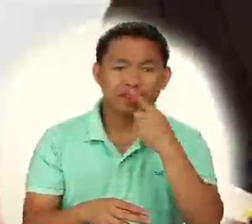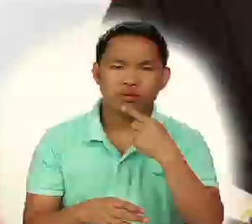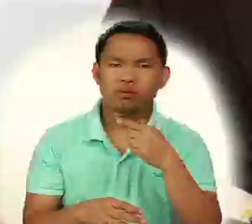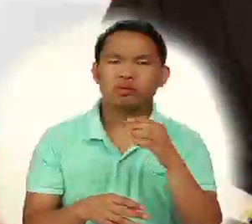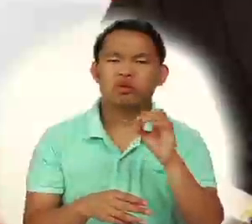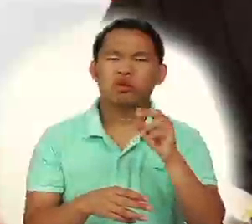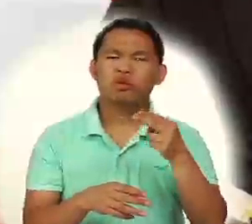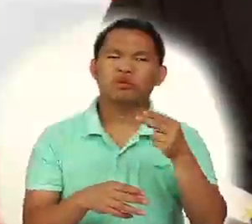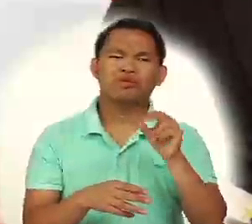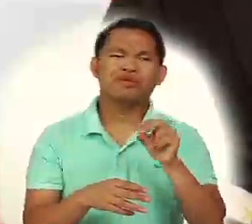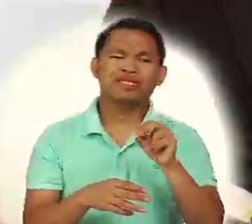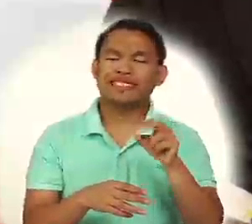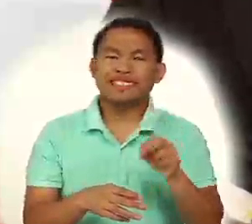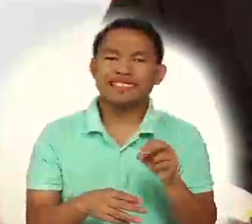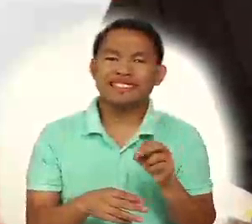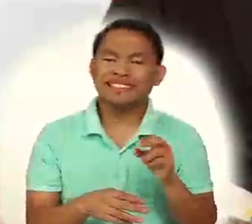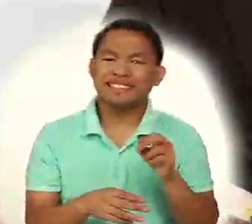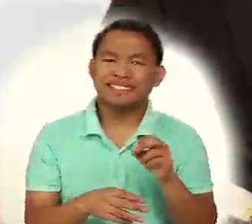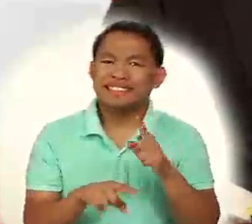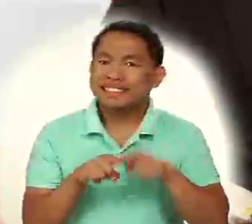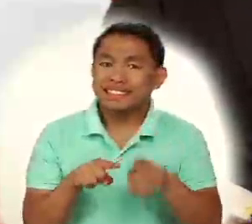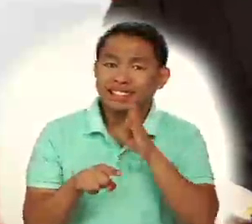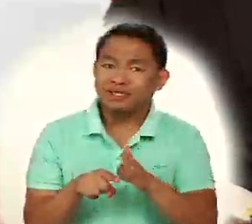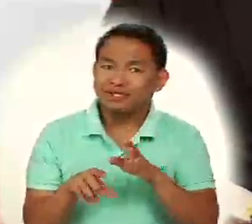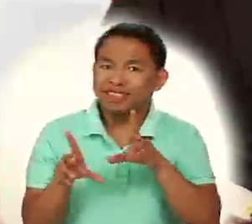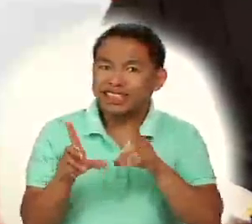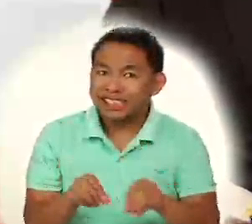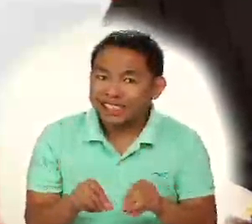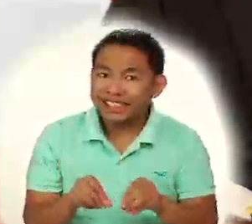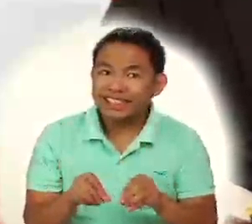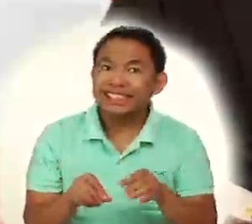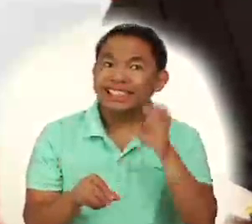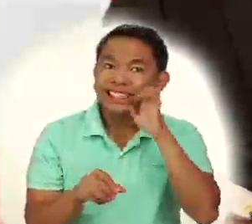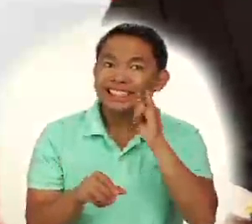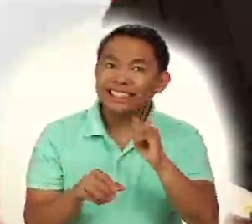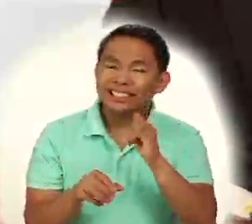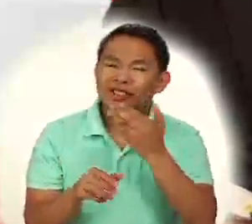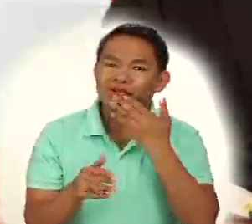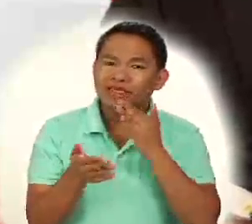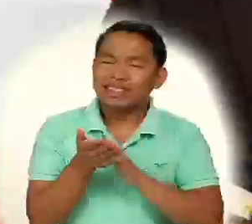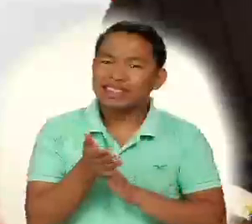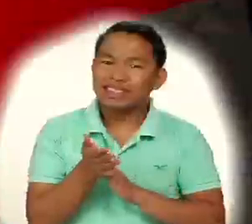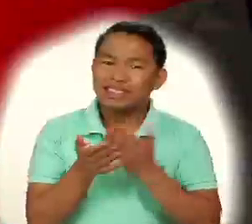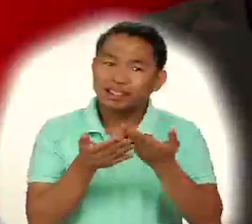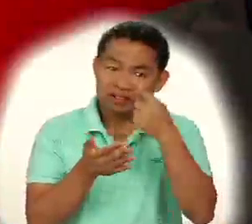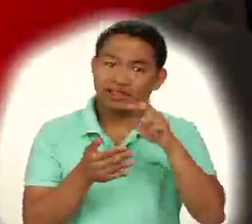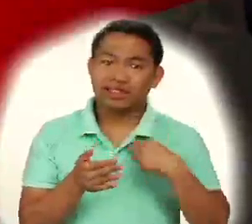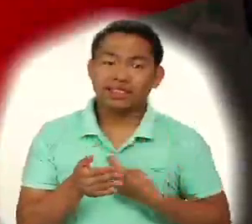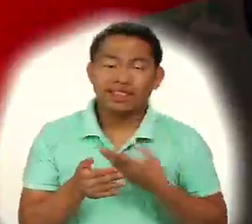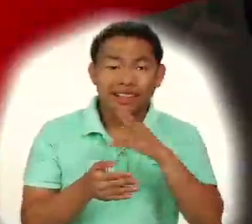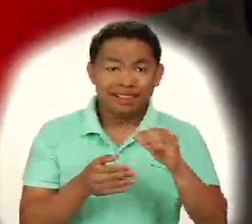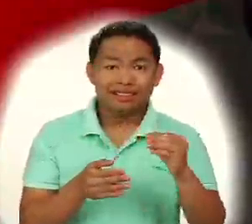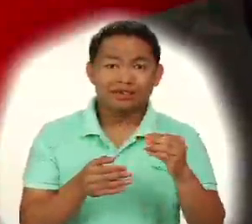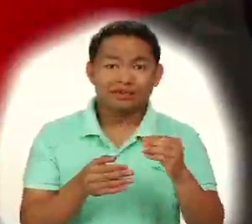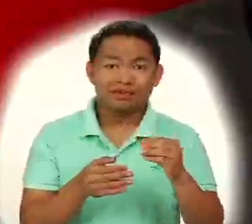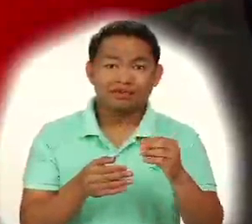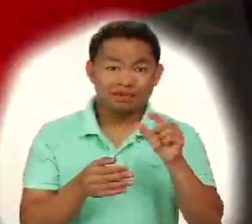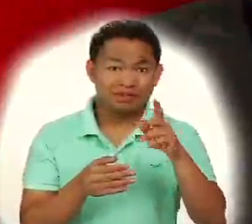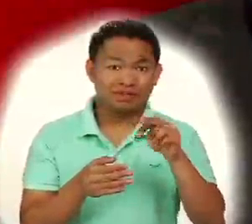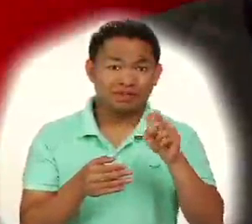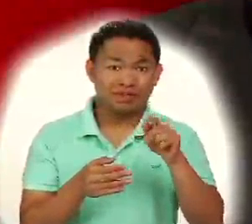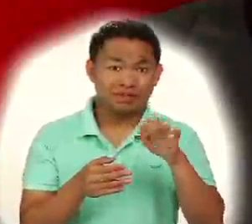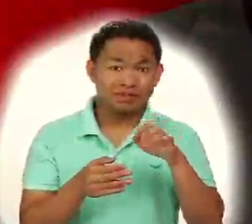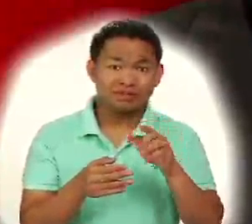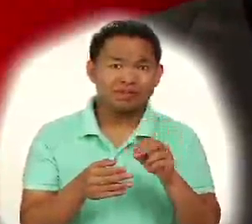oh no, this cannot be God. He is a scandal. And the Gentiles will say,